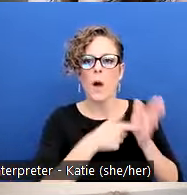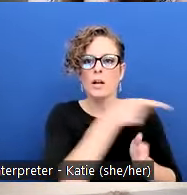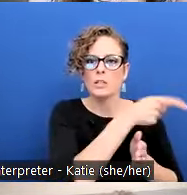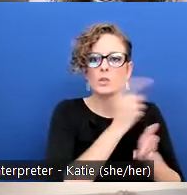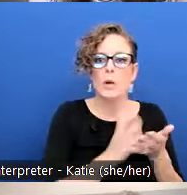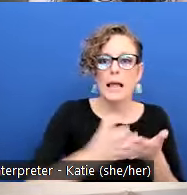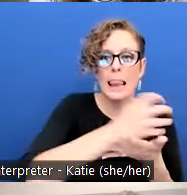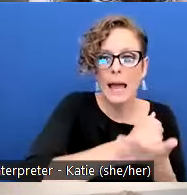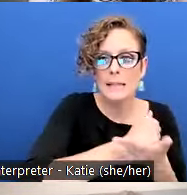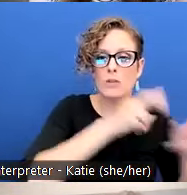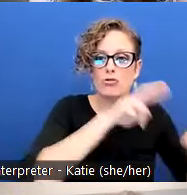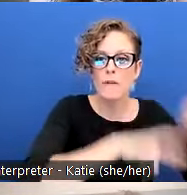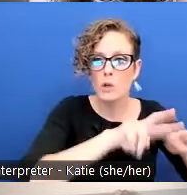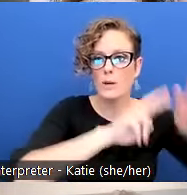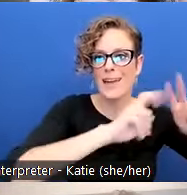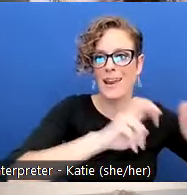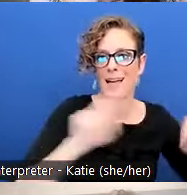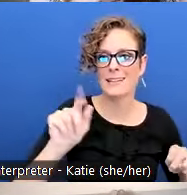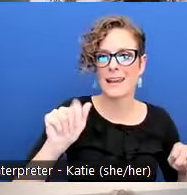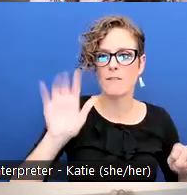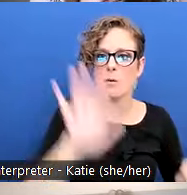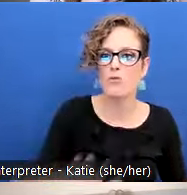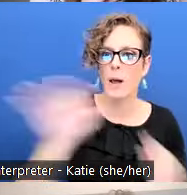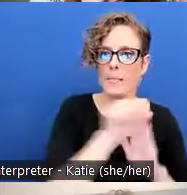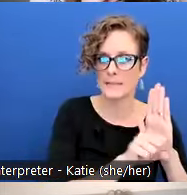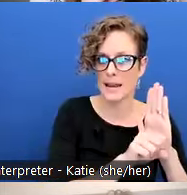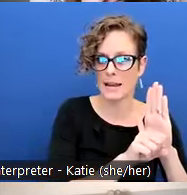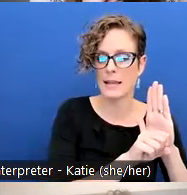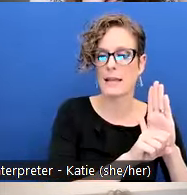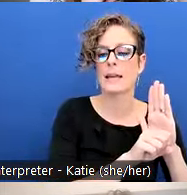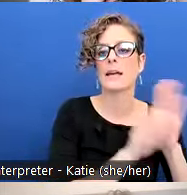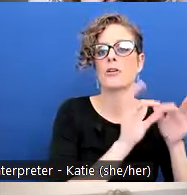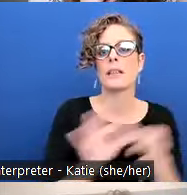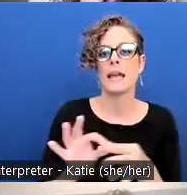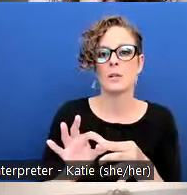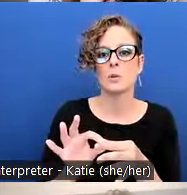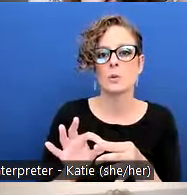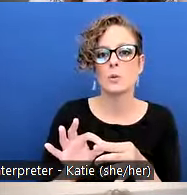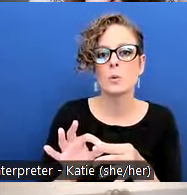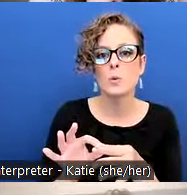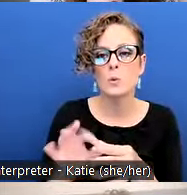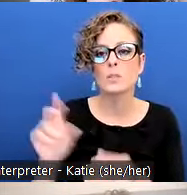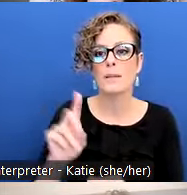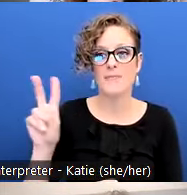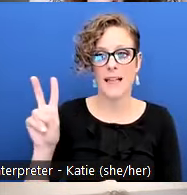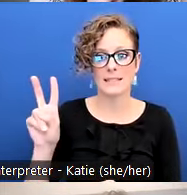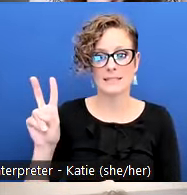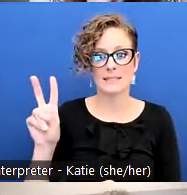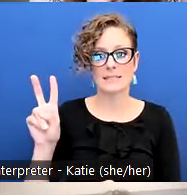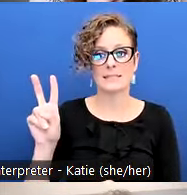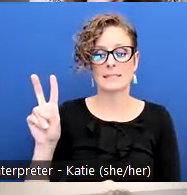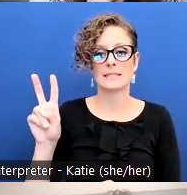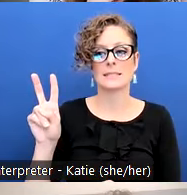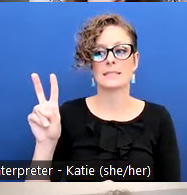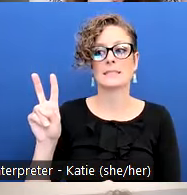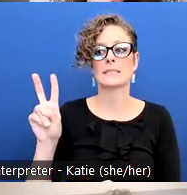and analyze data around the state related to homicides that are related to domestic violence. And